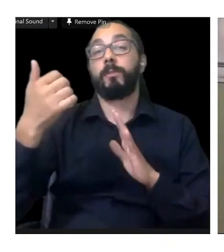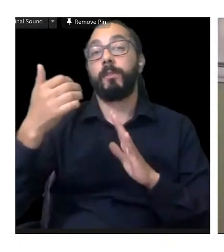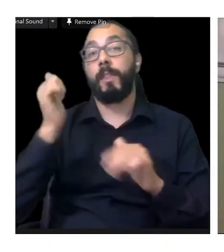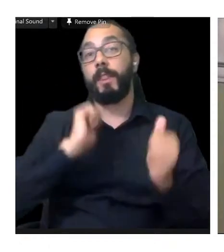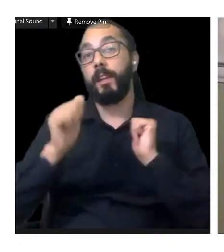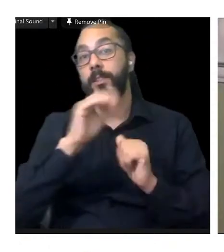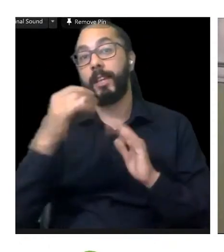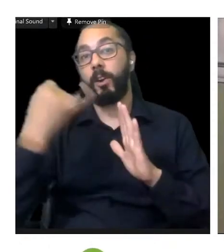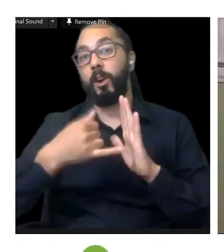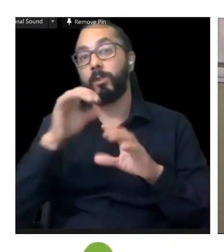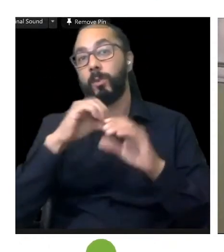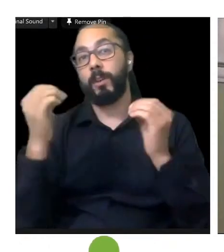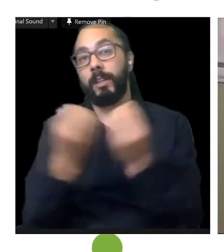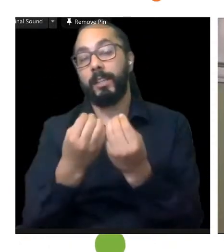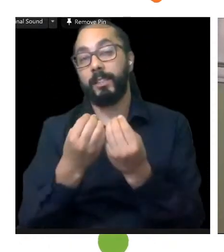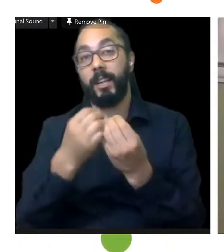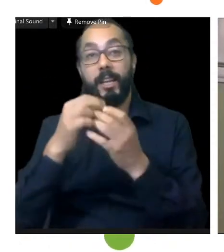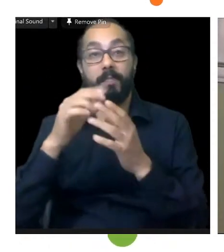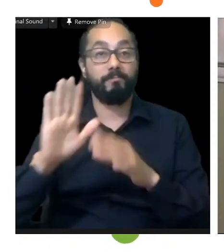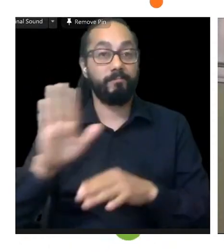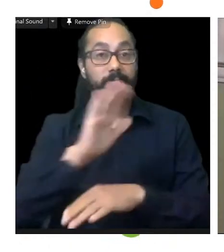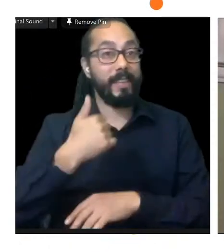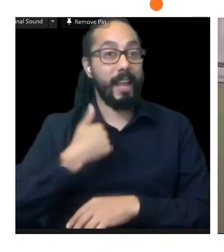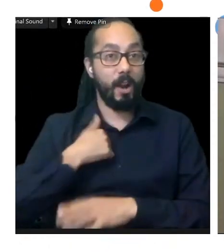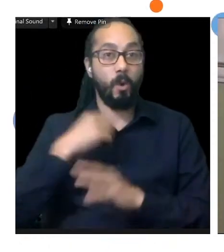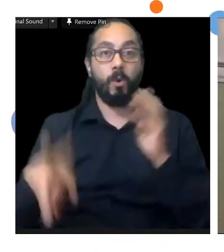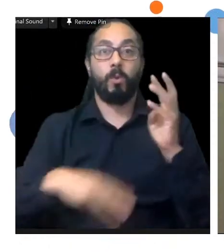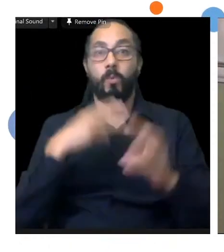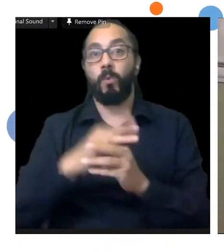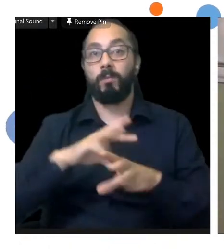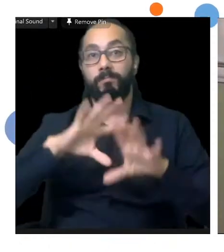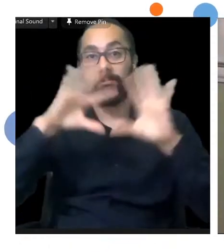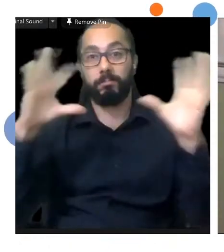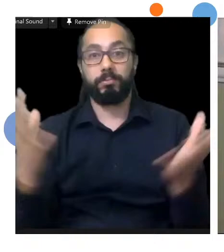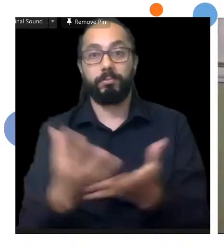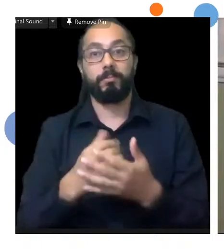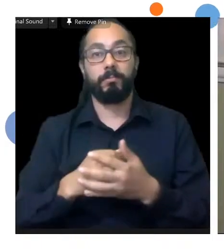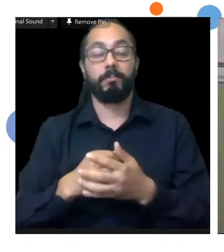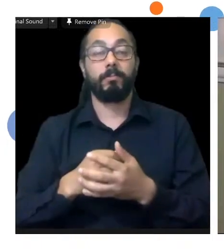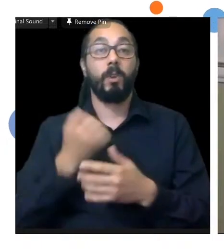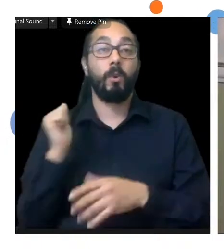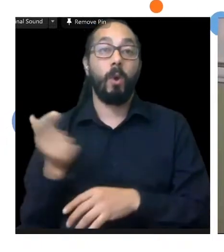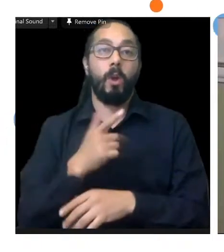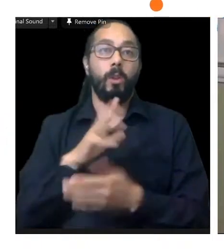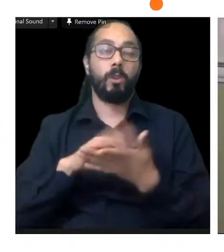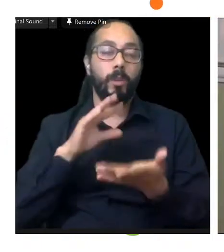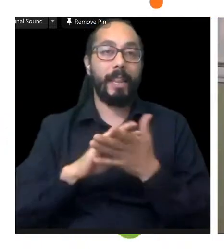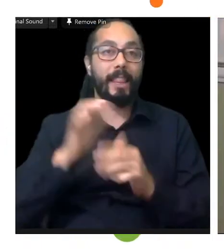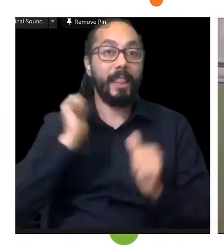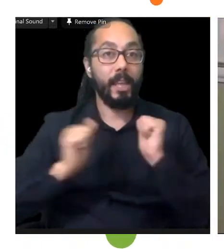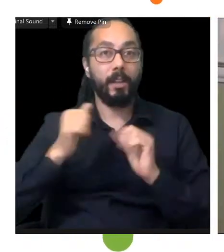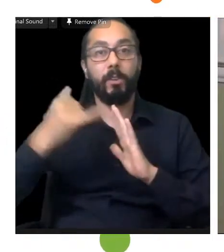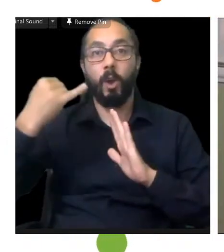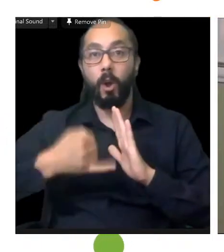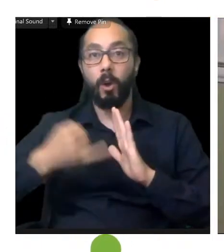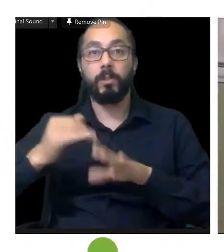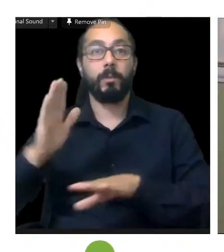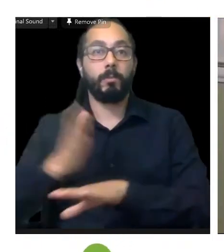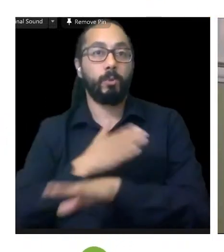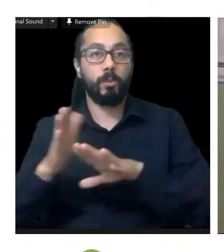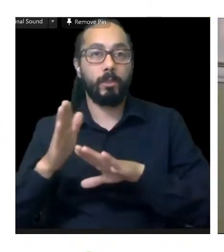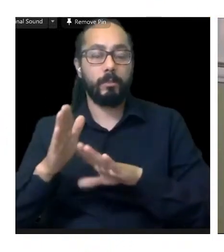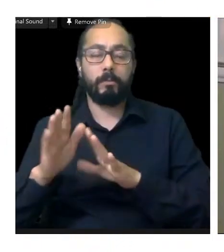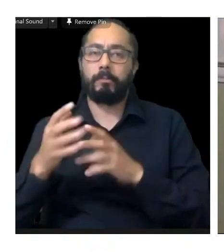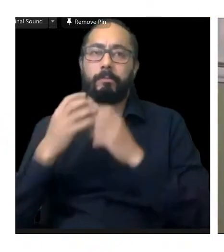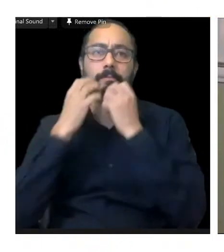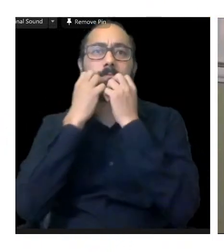the country or across the world, because we think we've all learned that theater and the arts, music, all of these things are so necessary. It's